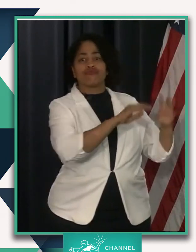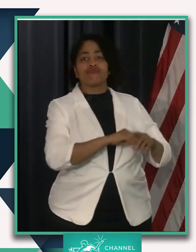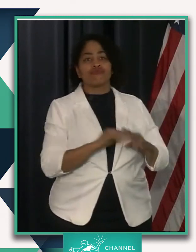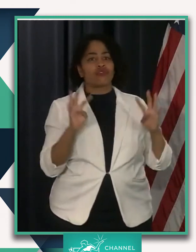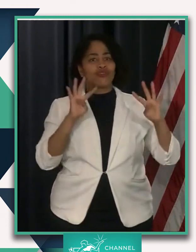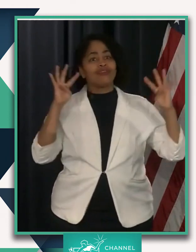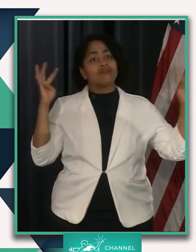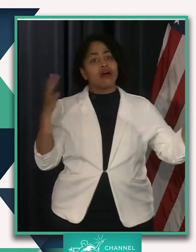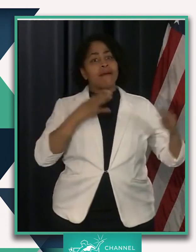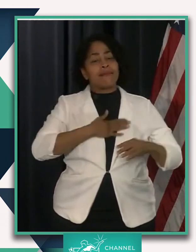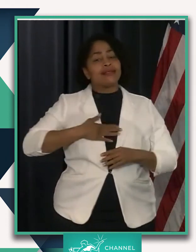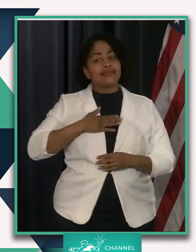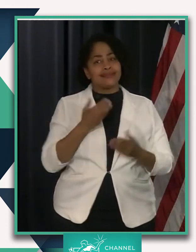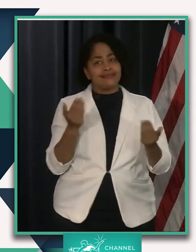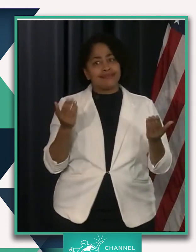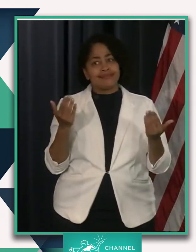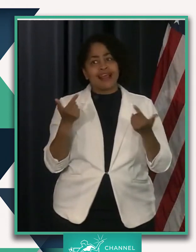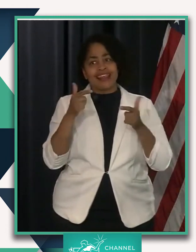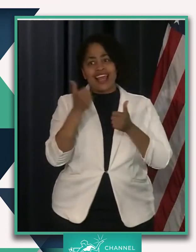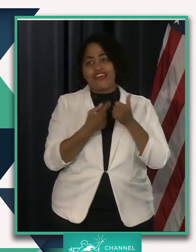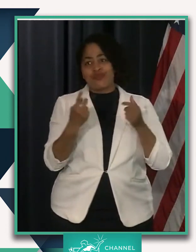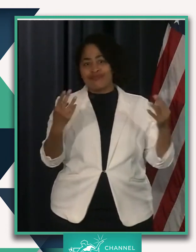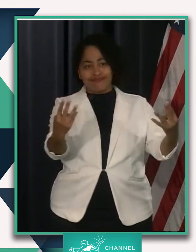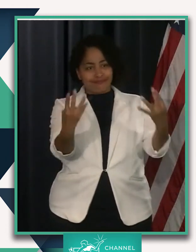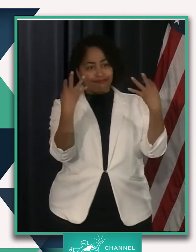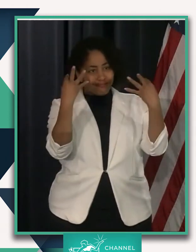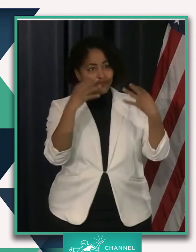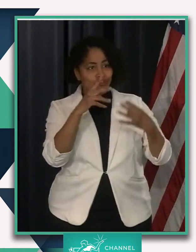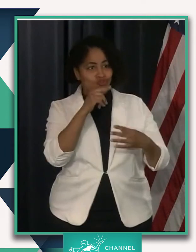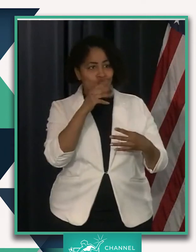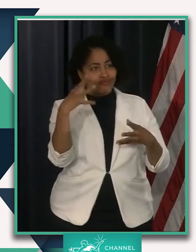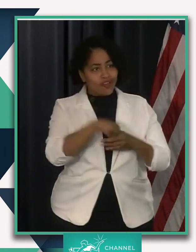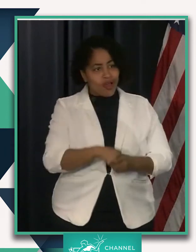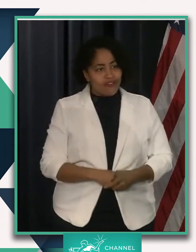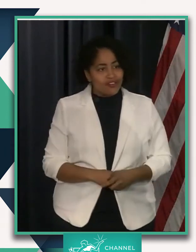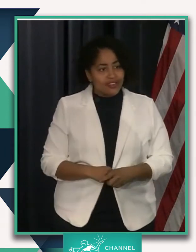sides here, so we can let everybody see who's